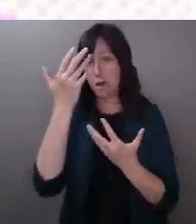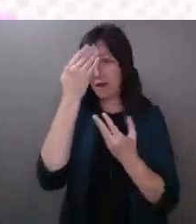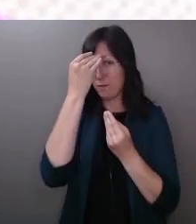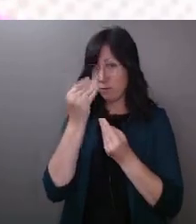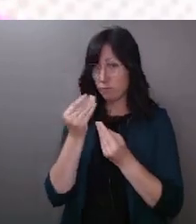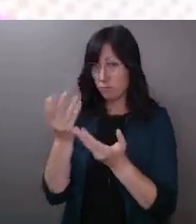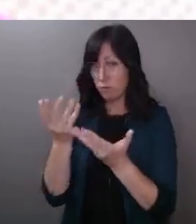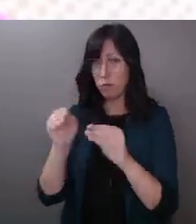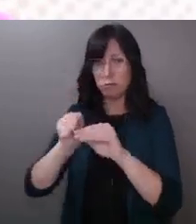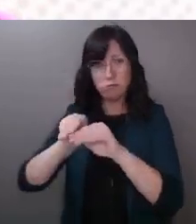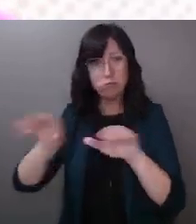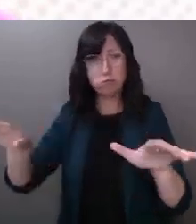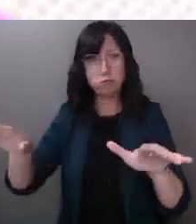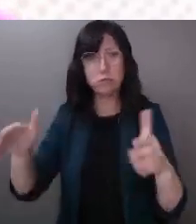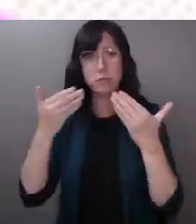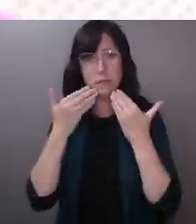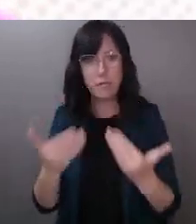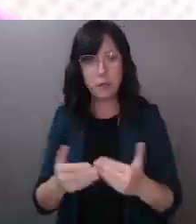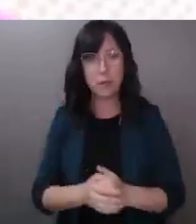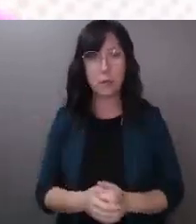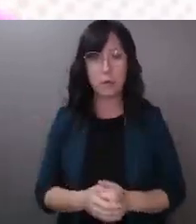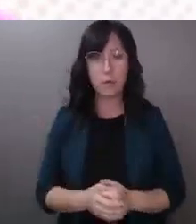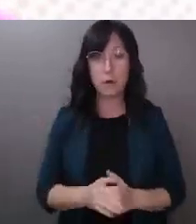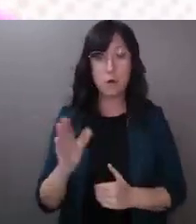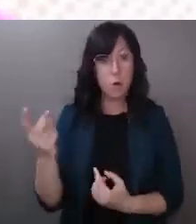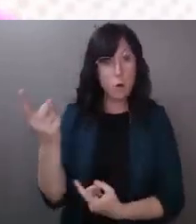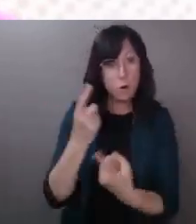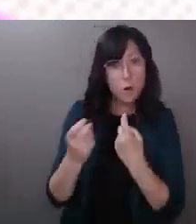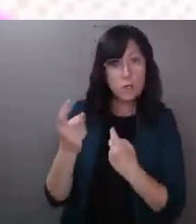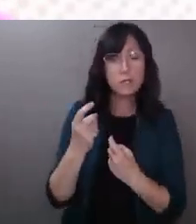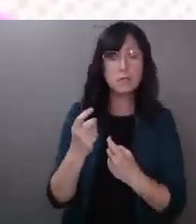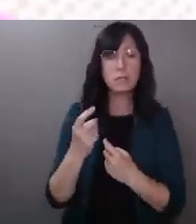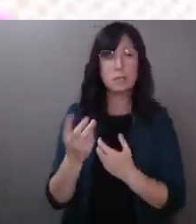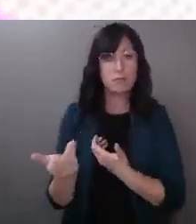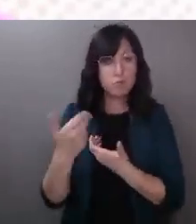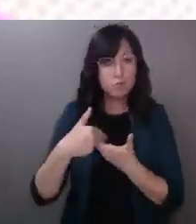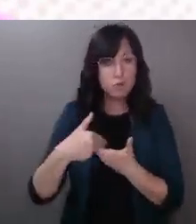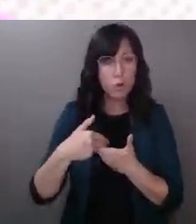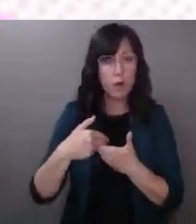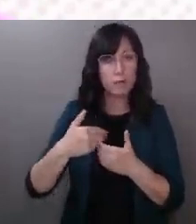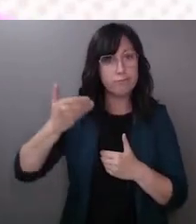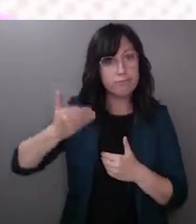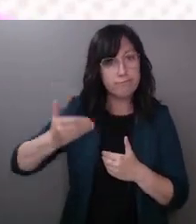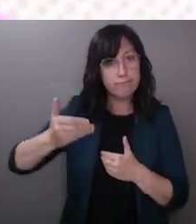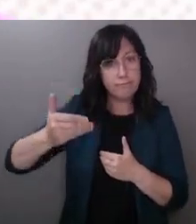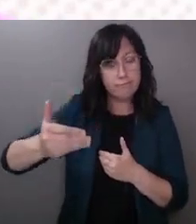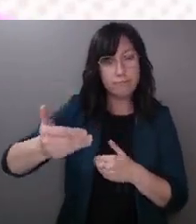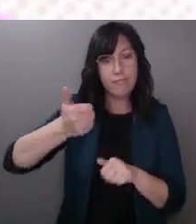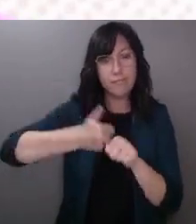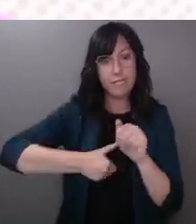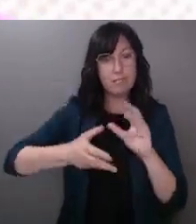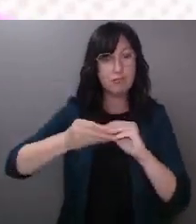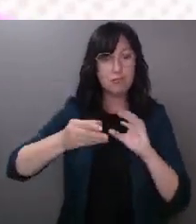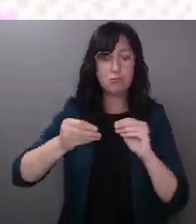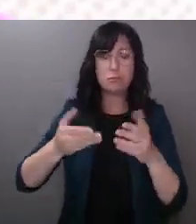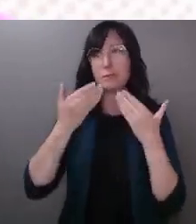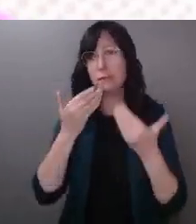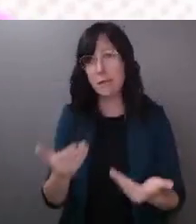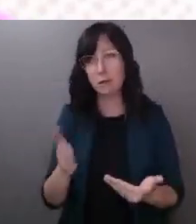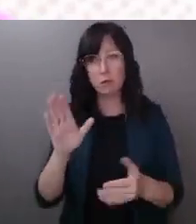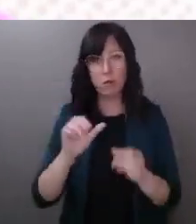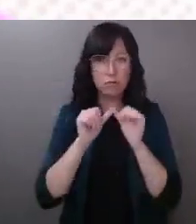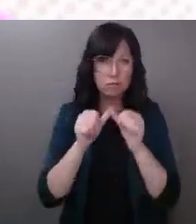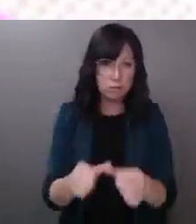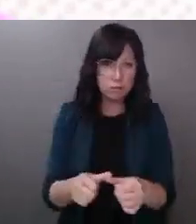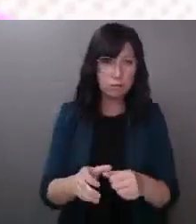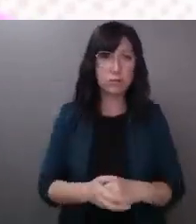customers. Thank you for your questions and for joining us at all of our media availabilities.